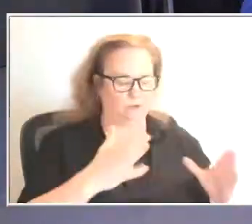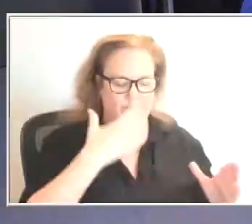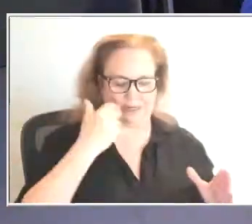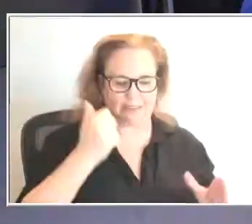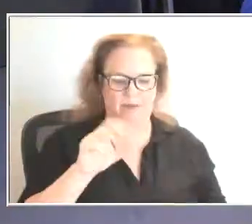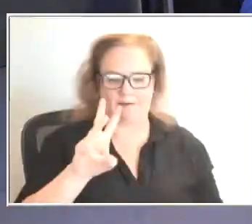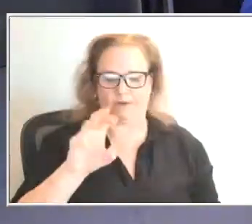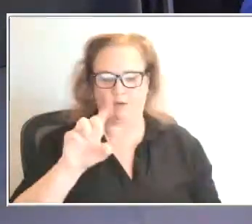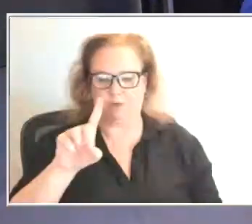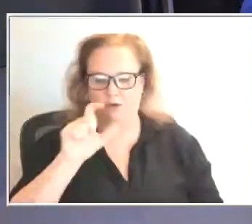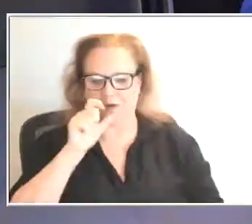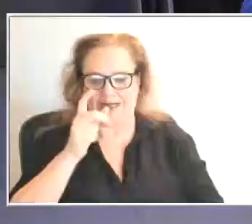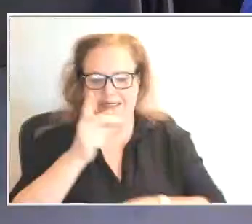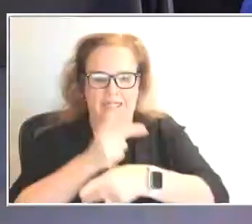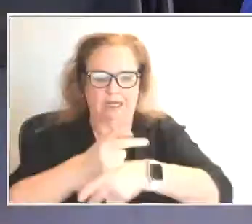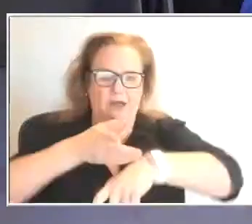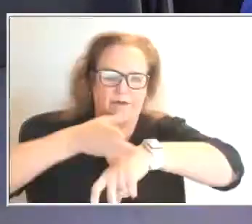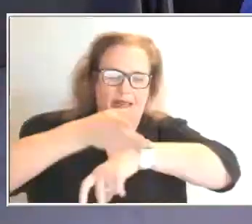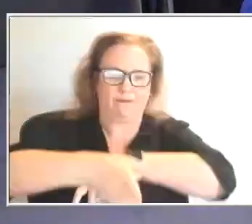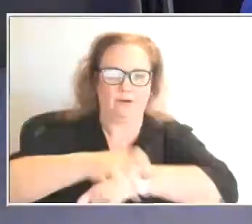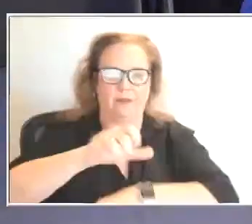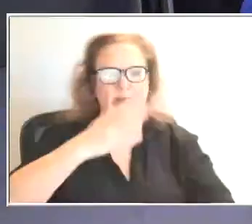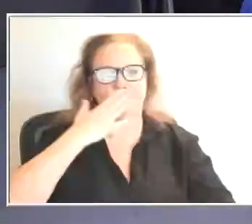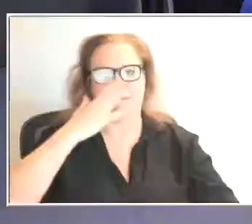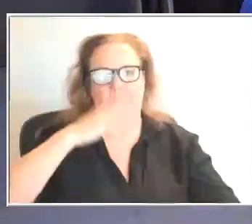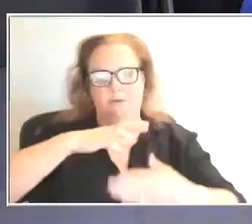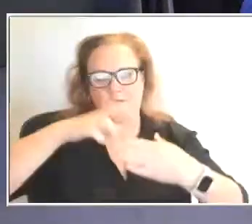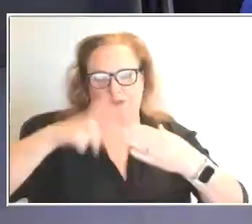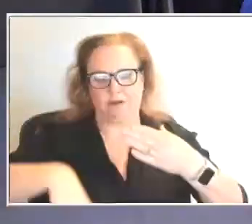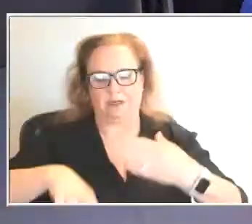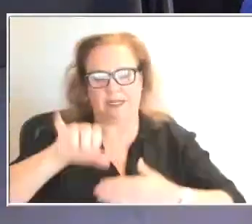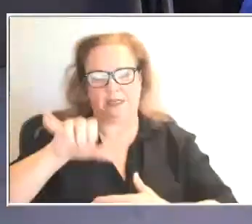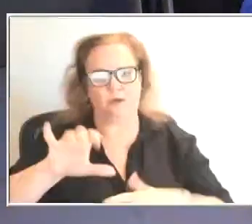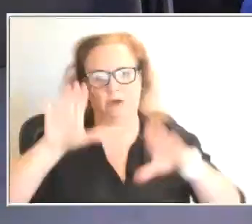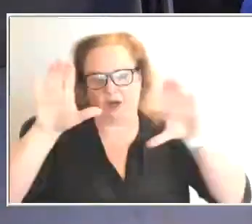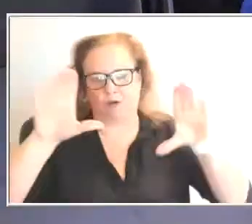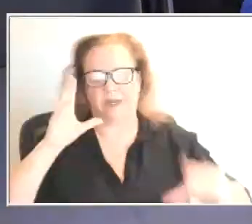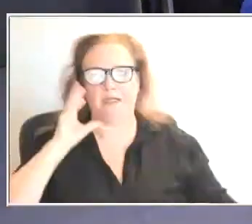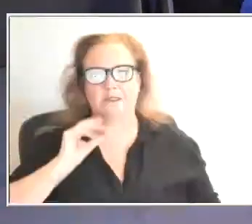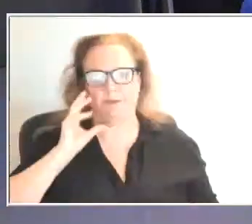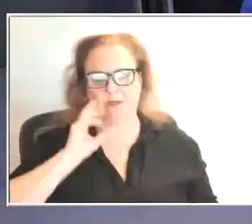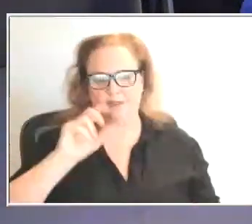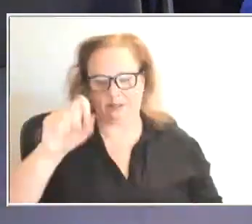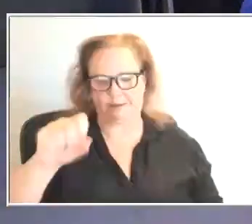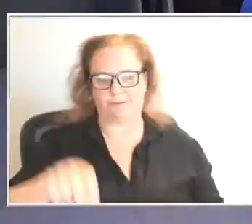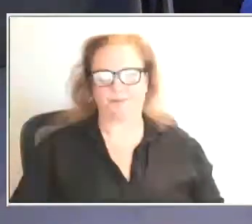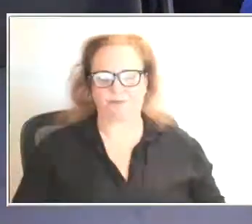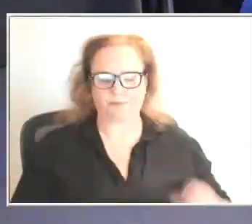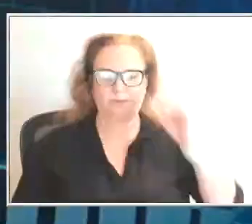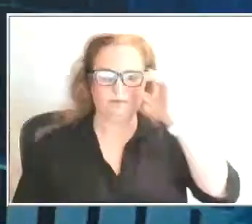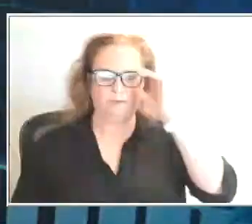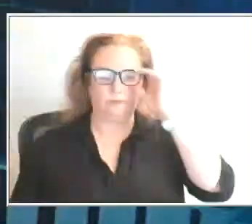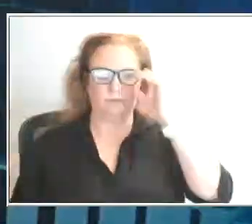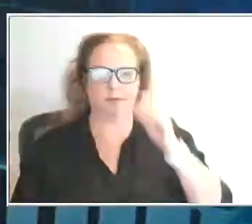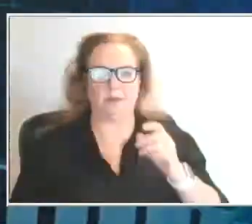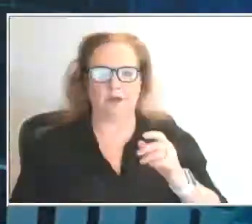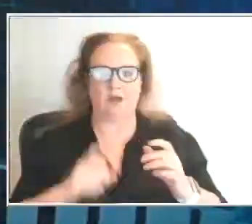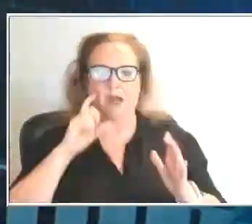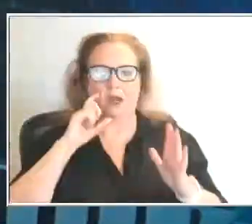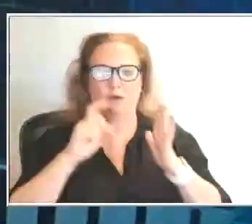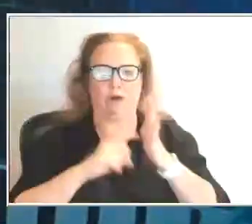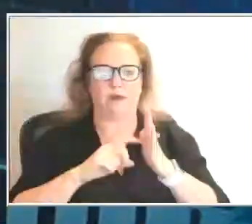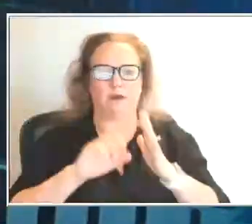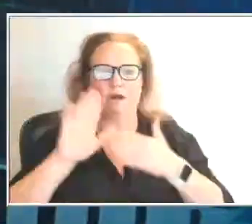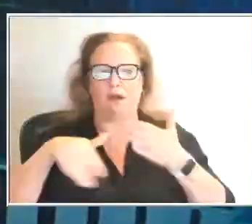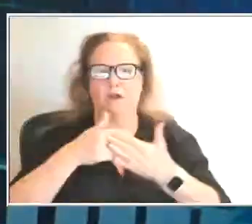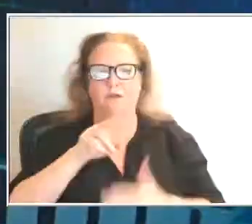care of afterwards, that's a bad outcome. And that sounds like you had a great experience. That's exactly what it is. I'd love to recognize all